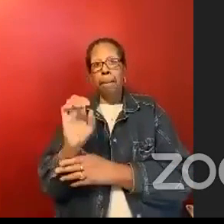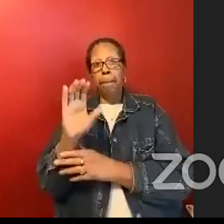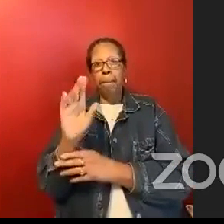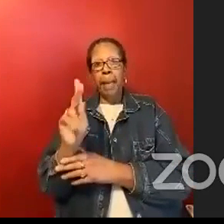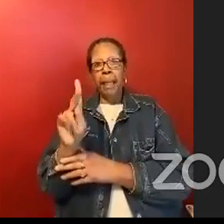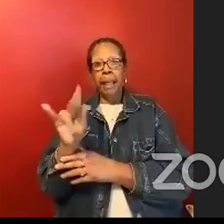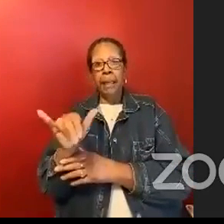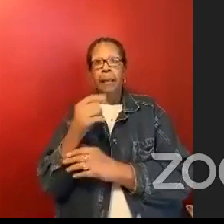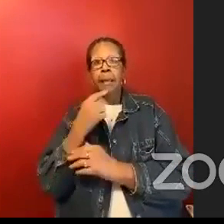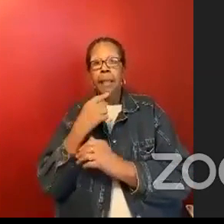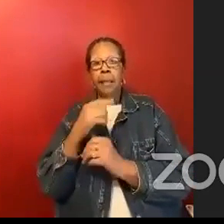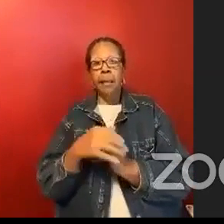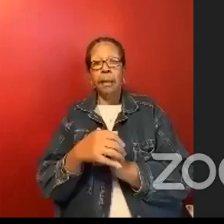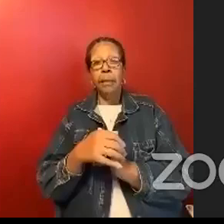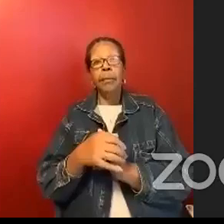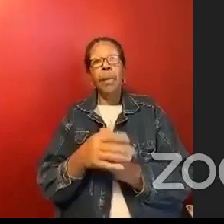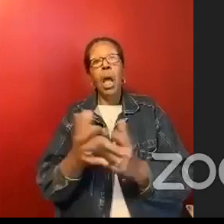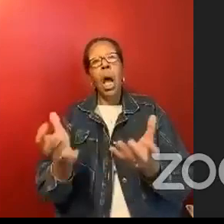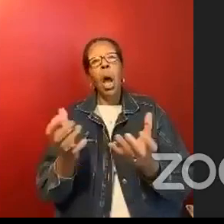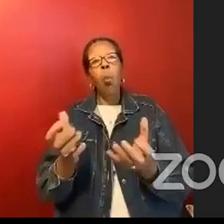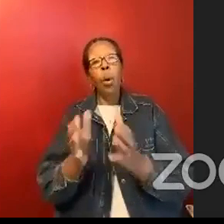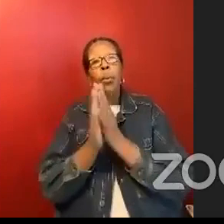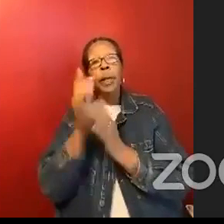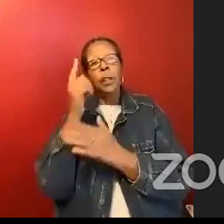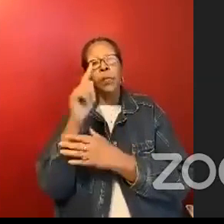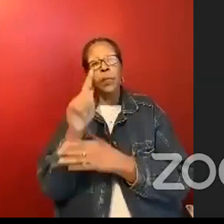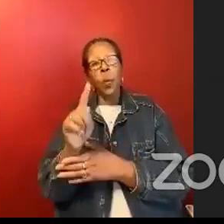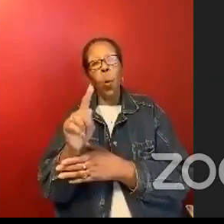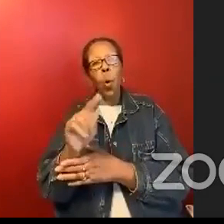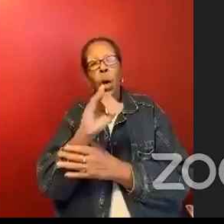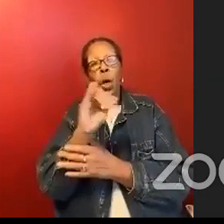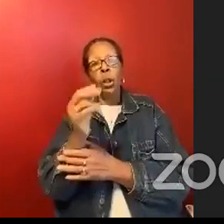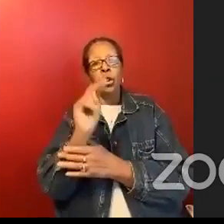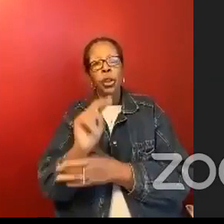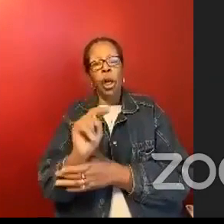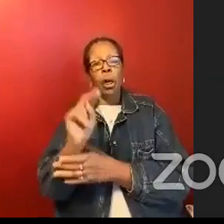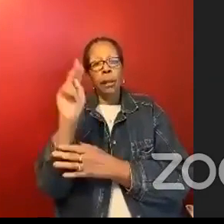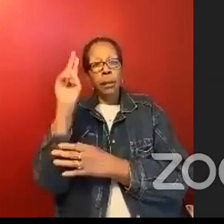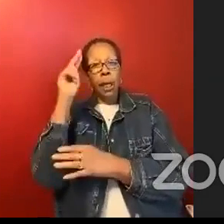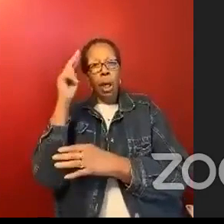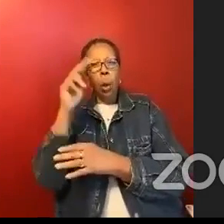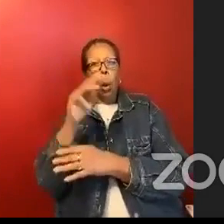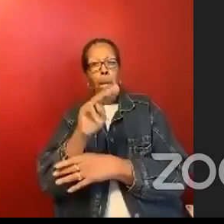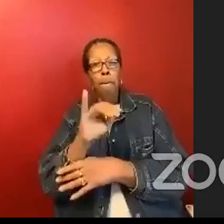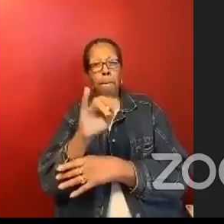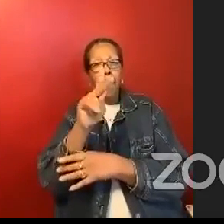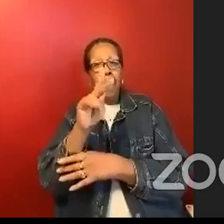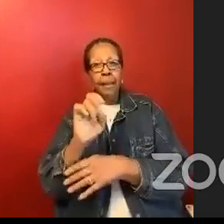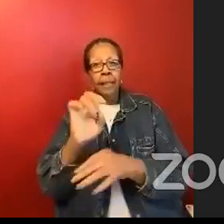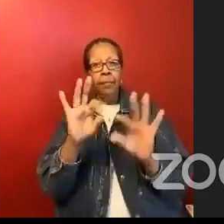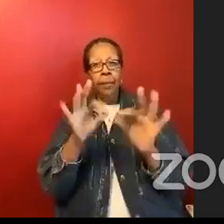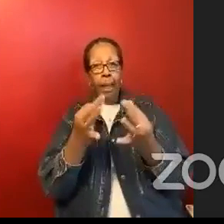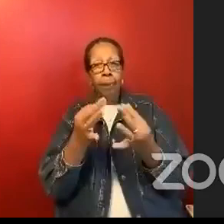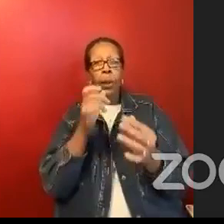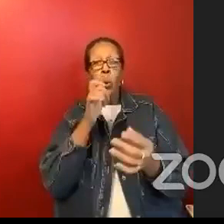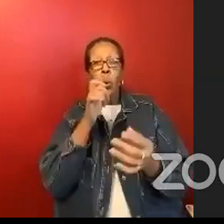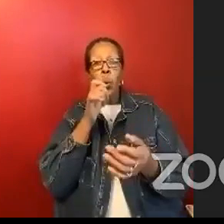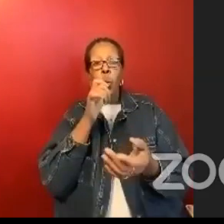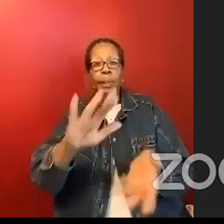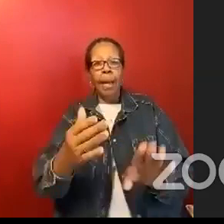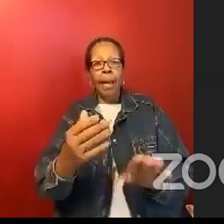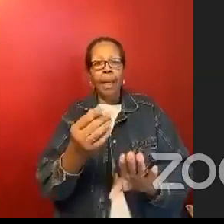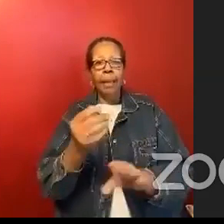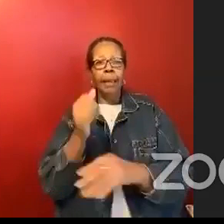I wanted to have prayers for my John's uncle Mike's family. He passed away yesterday, Mike